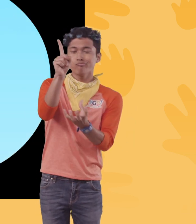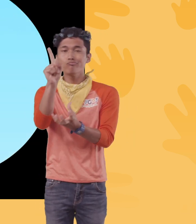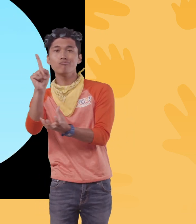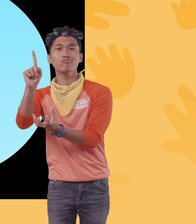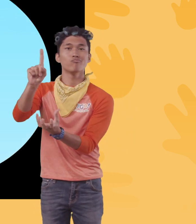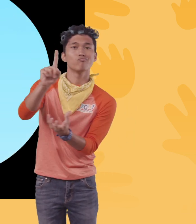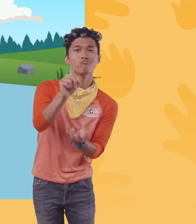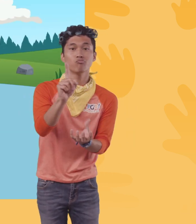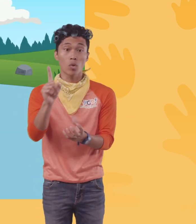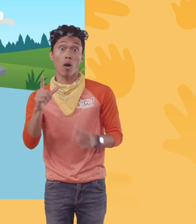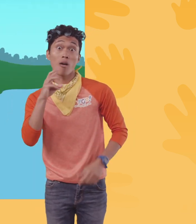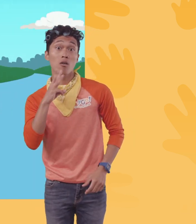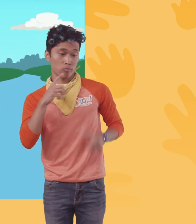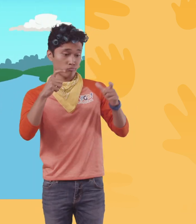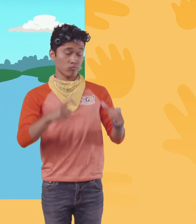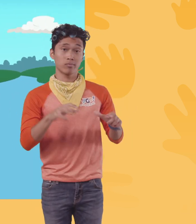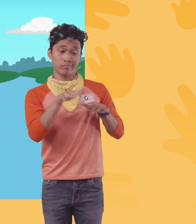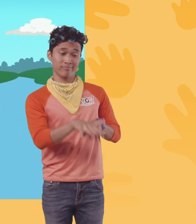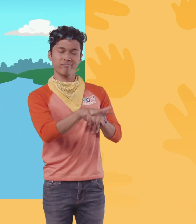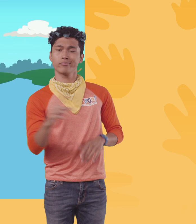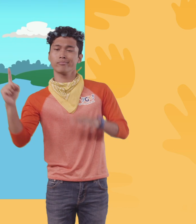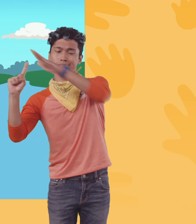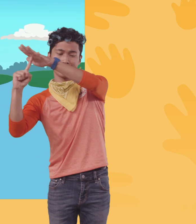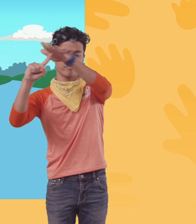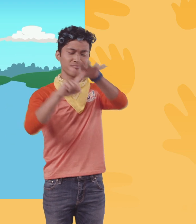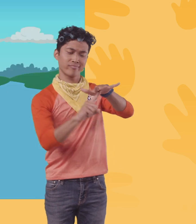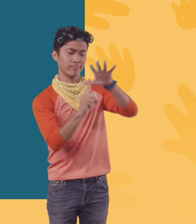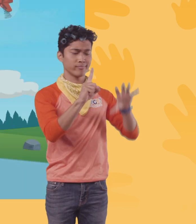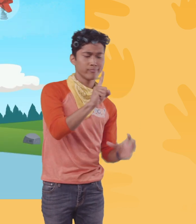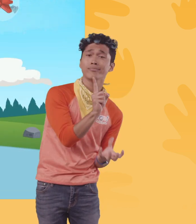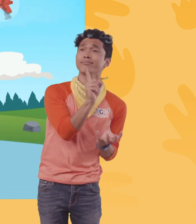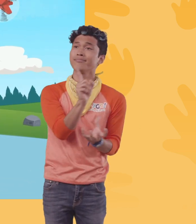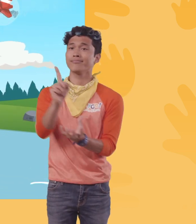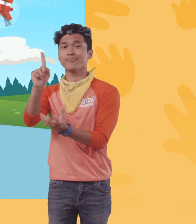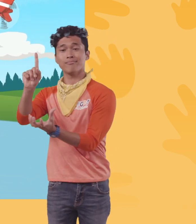flies. Lakes and rivers are its water supply.